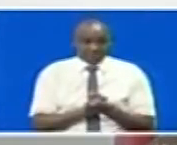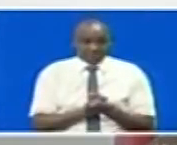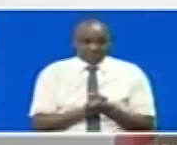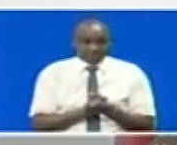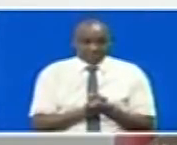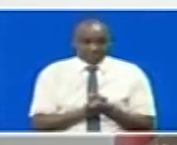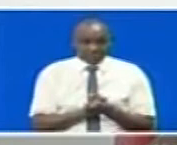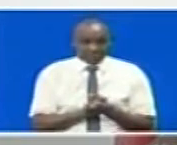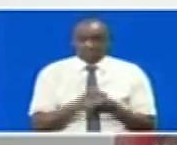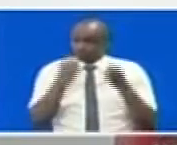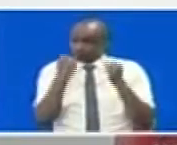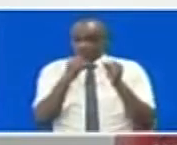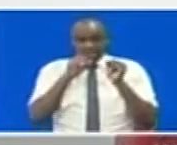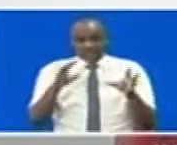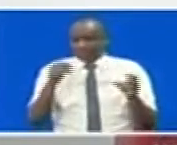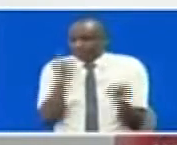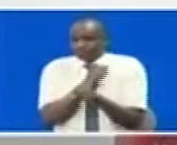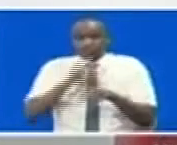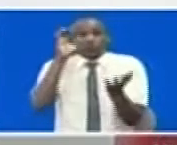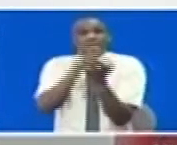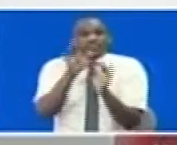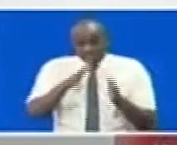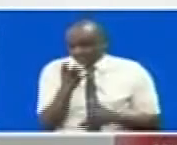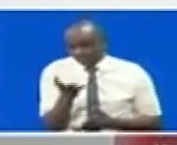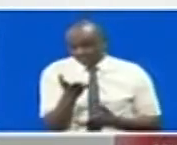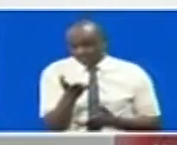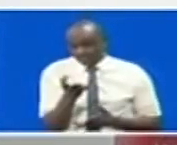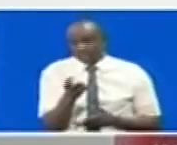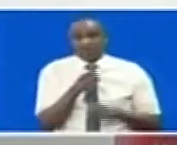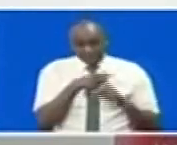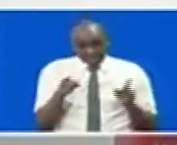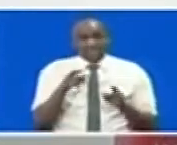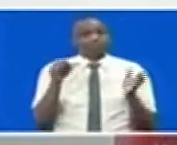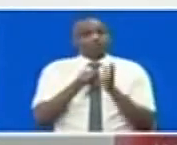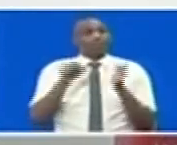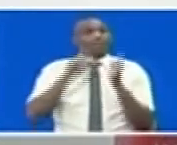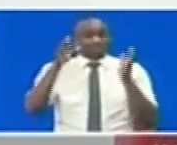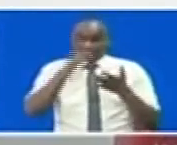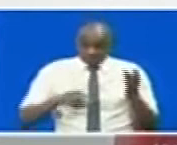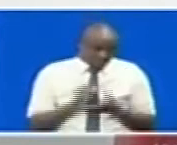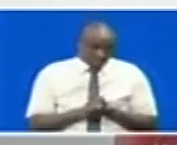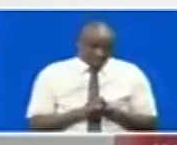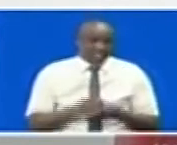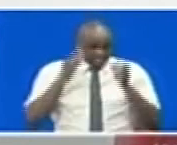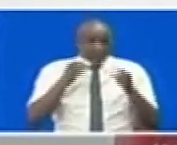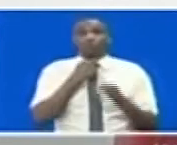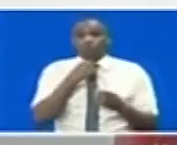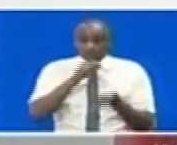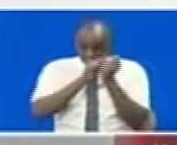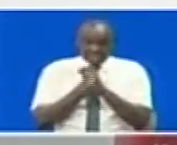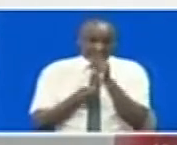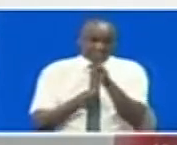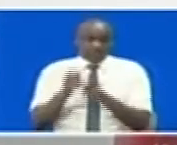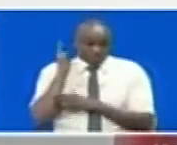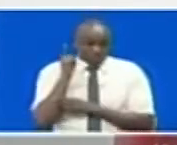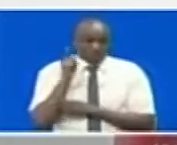not so strong to be able to cut it. Again, the tragedy is, if you want to change that law,